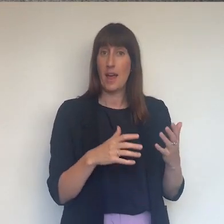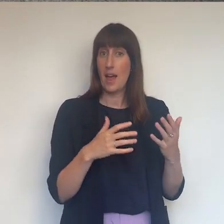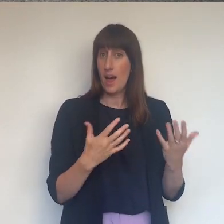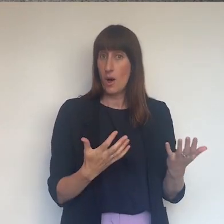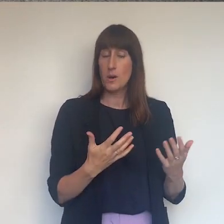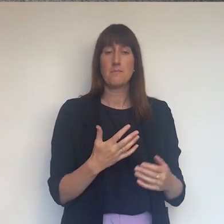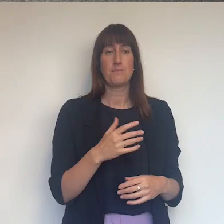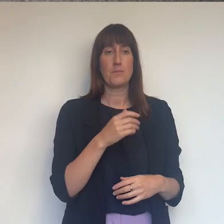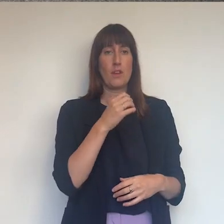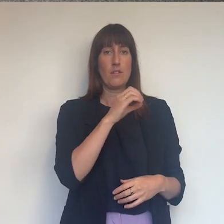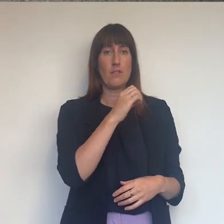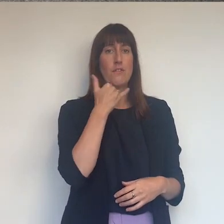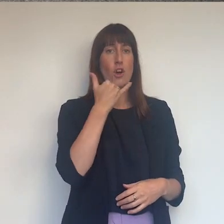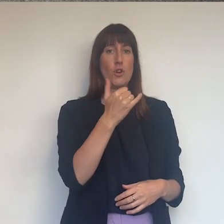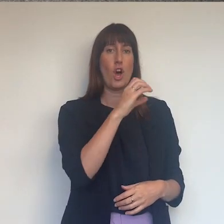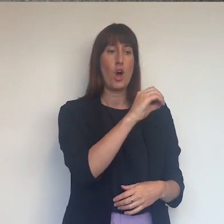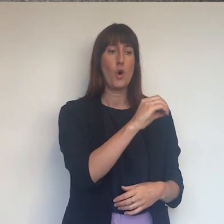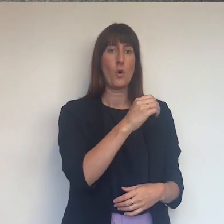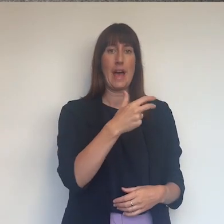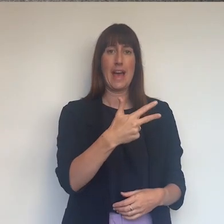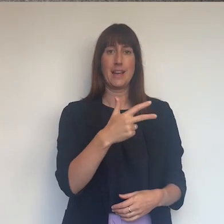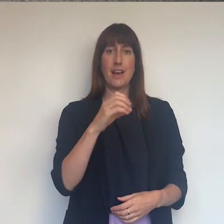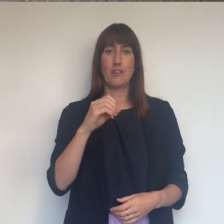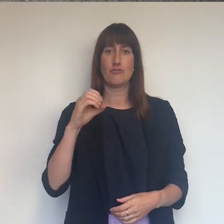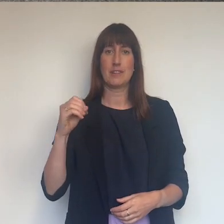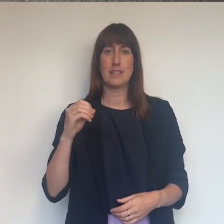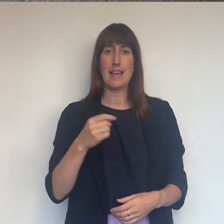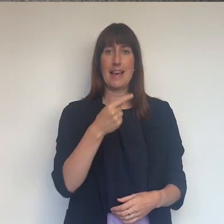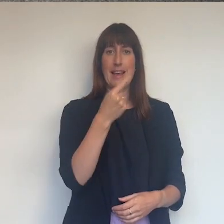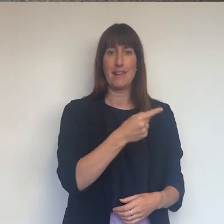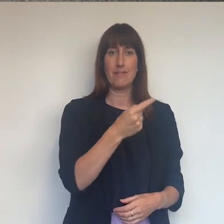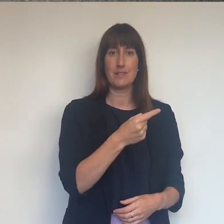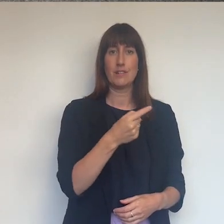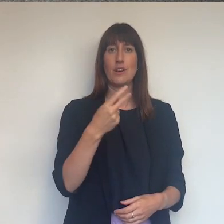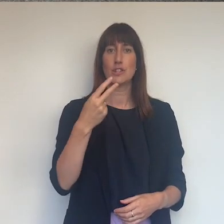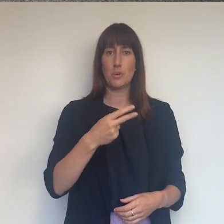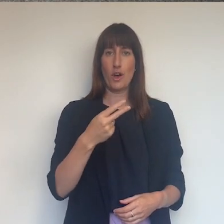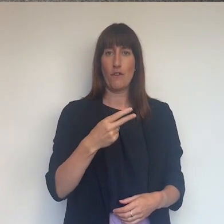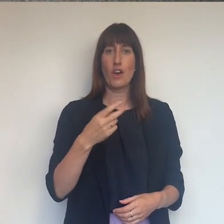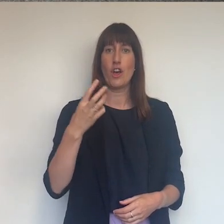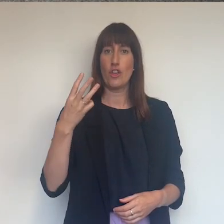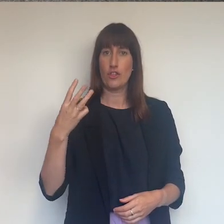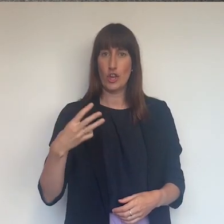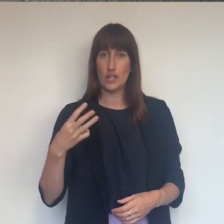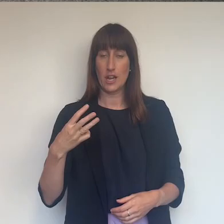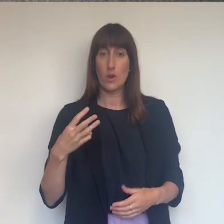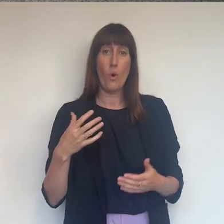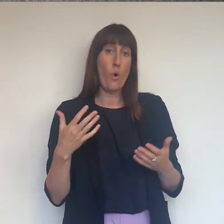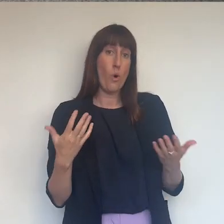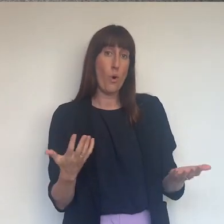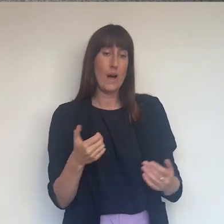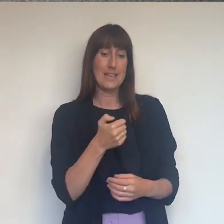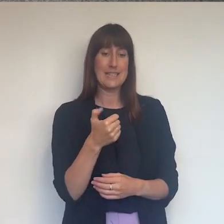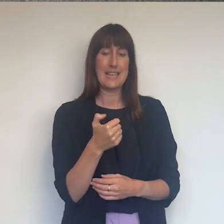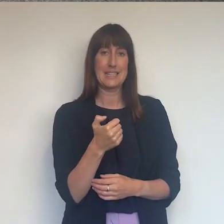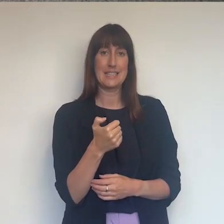reached using 0800 11 12 13 or